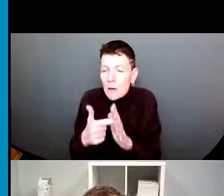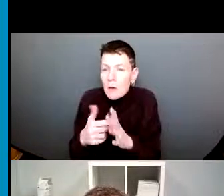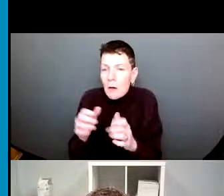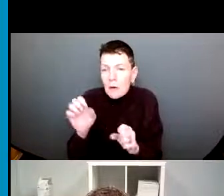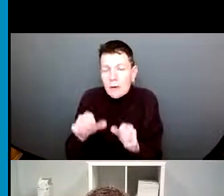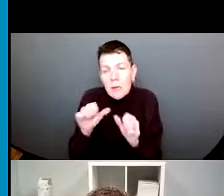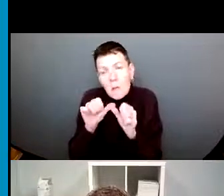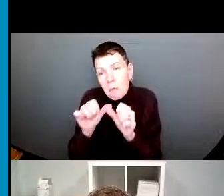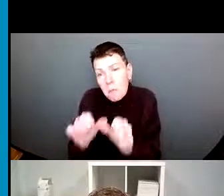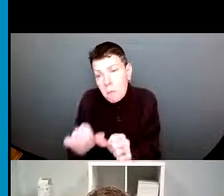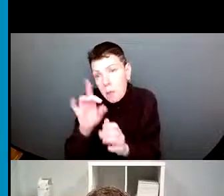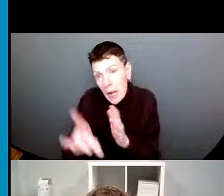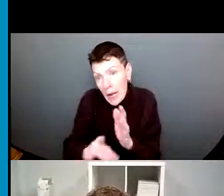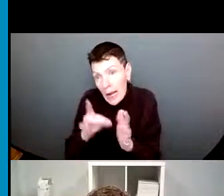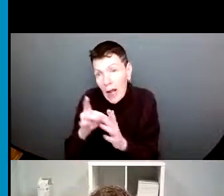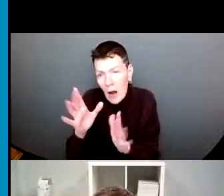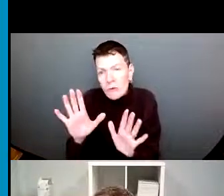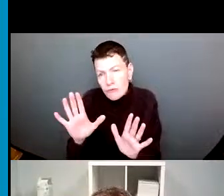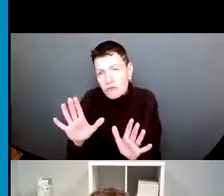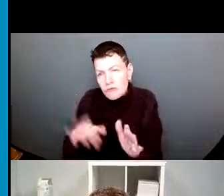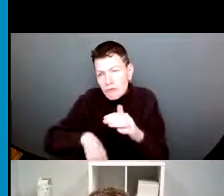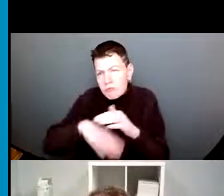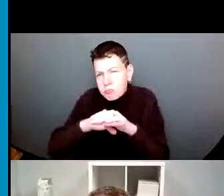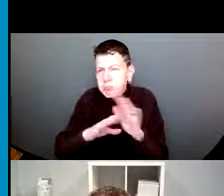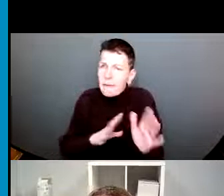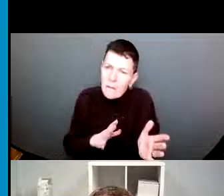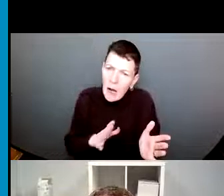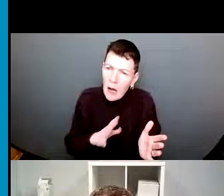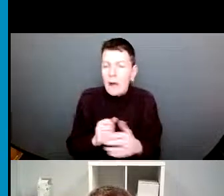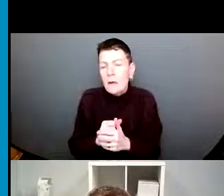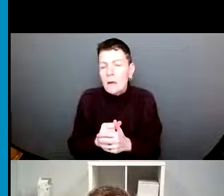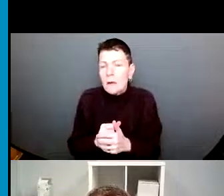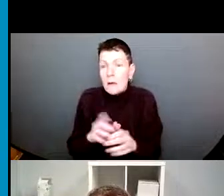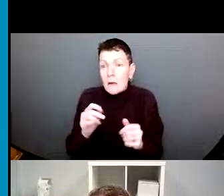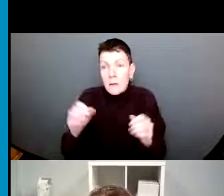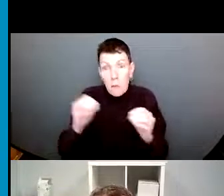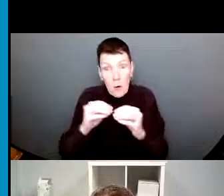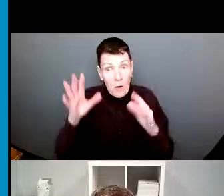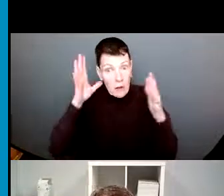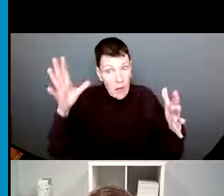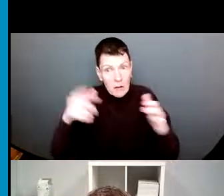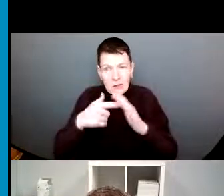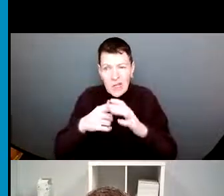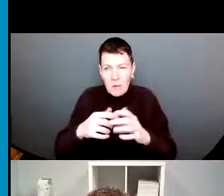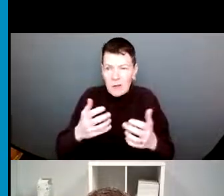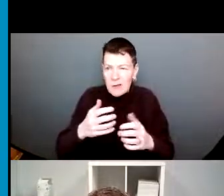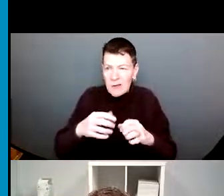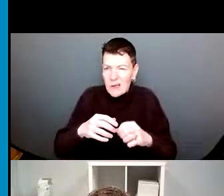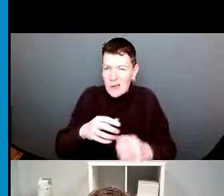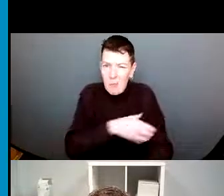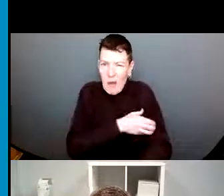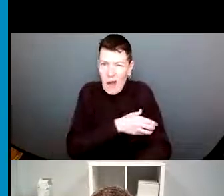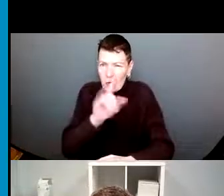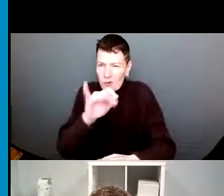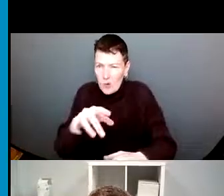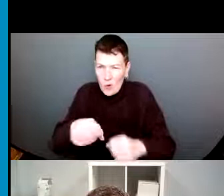8 hours of exposure without too much concern. If we go to something a little bit louder, like a chainsaw or a power tool or something like